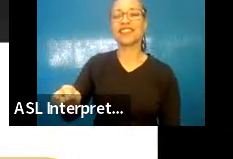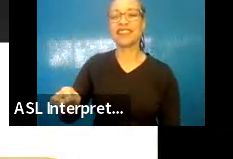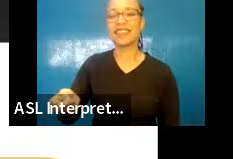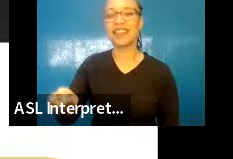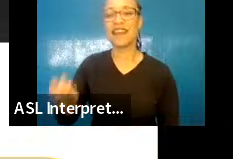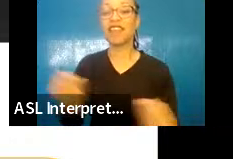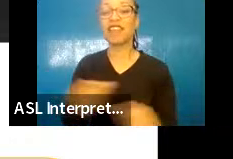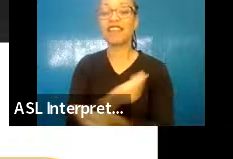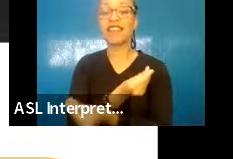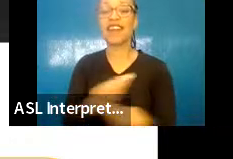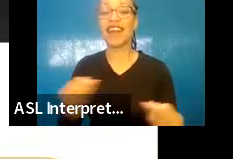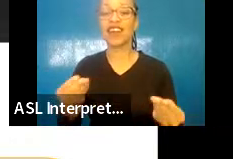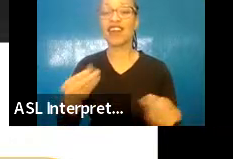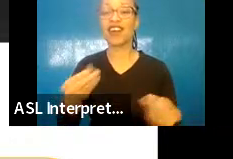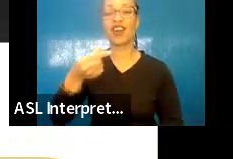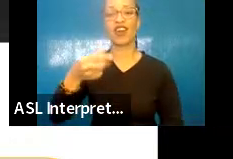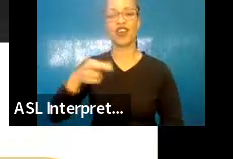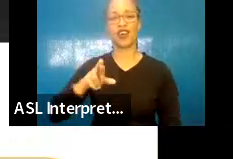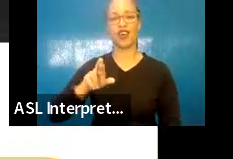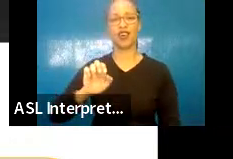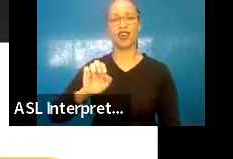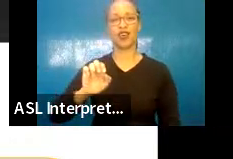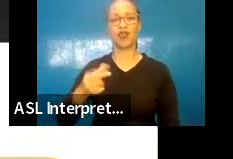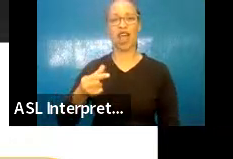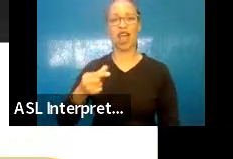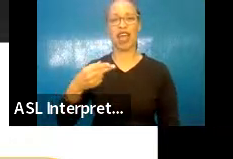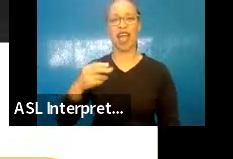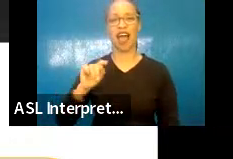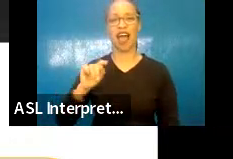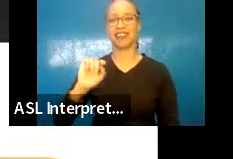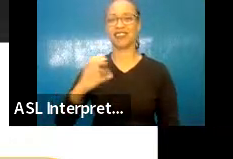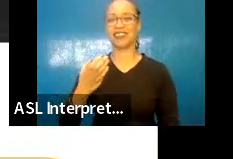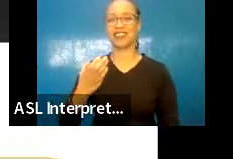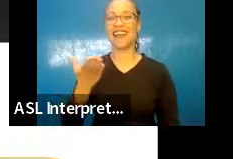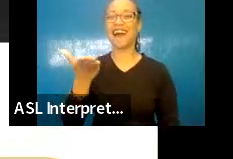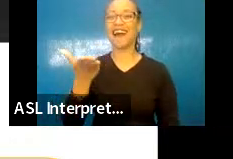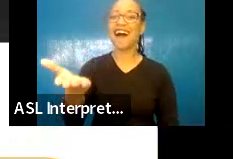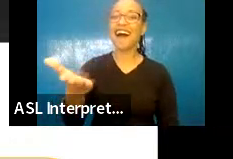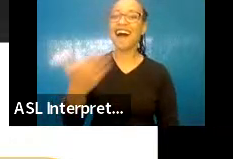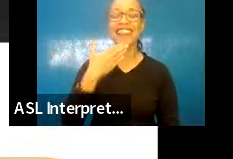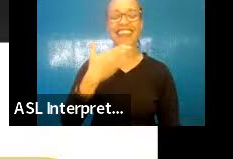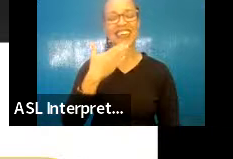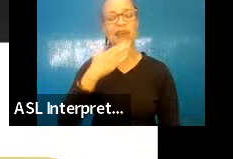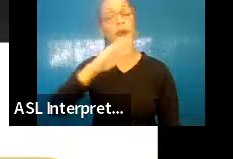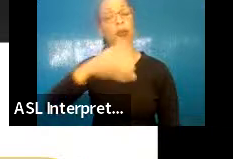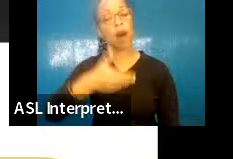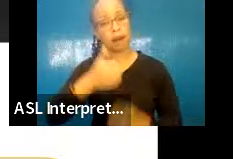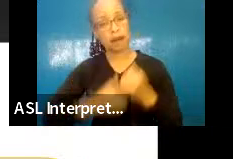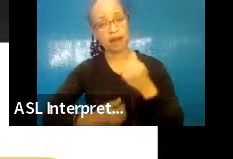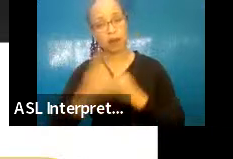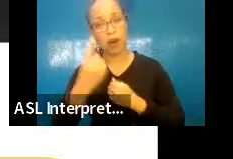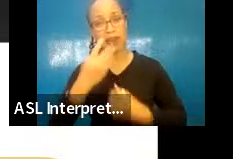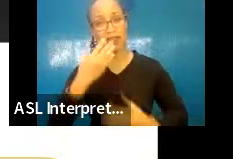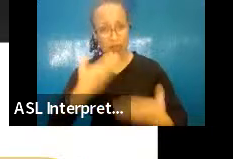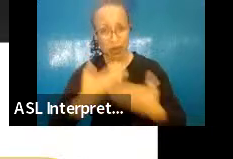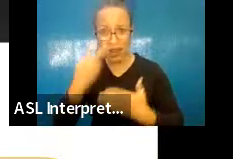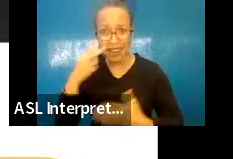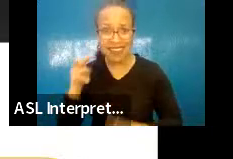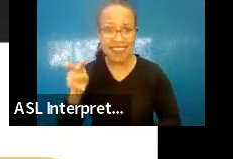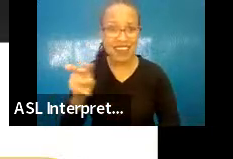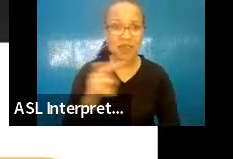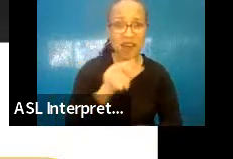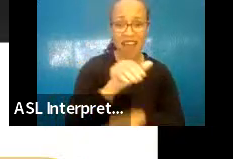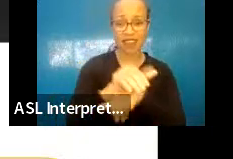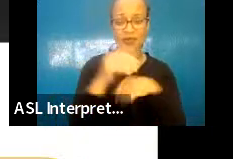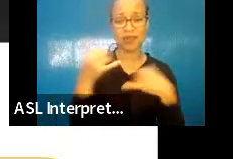night, which I think is Greg Hodge. Lauren, thank you. Welcome, everybody. It's good to see all of you